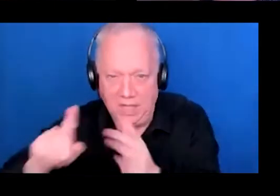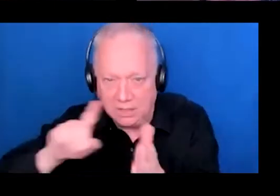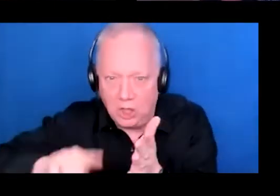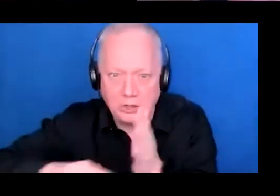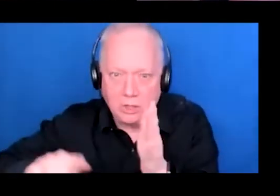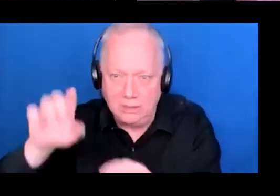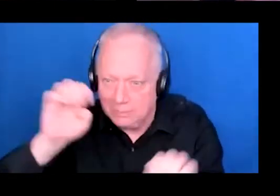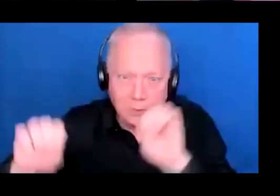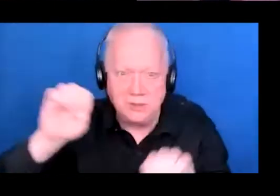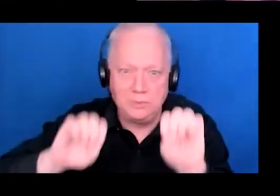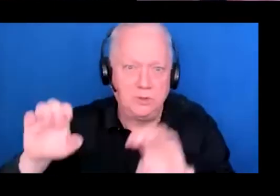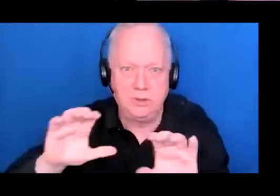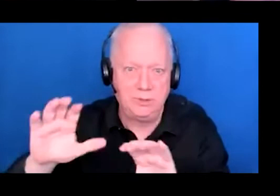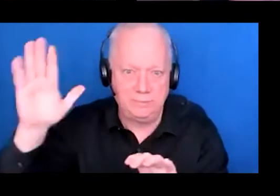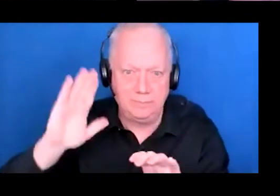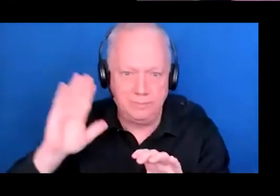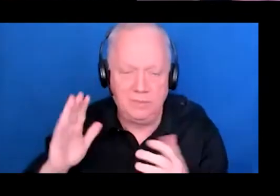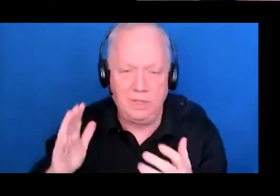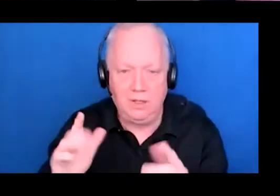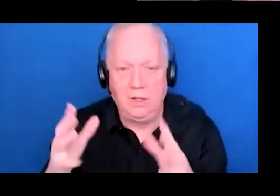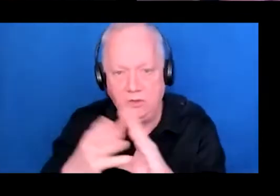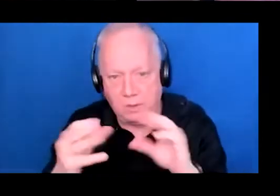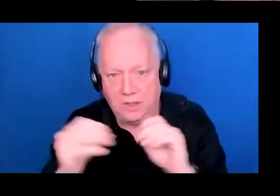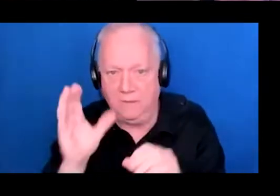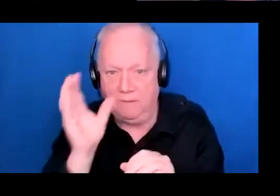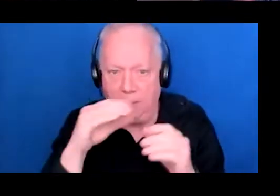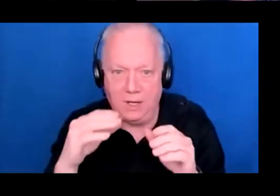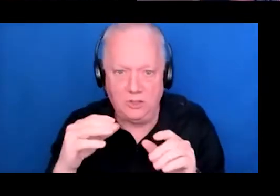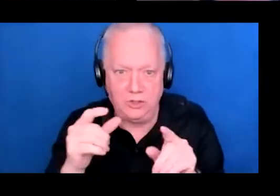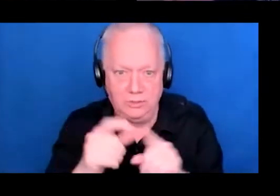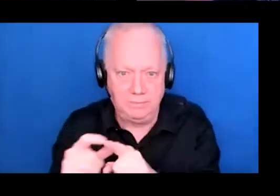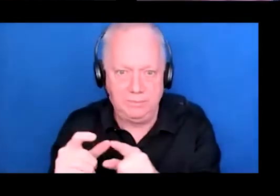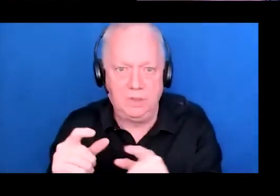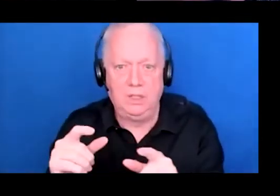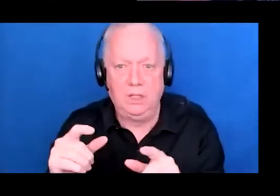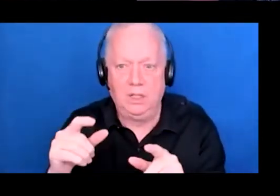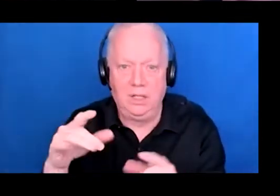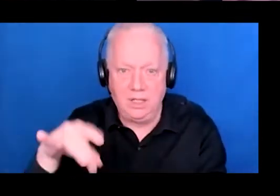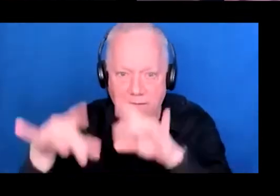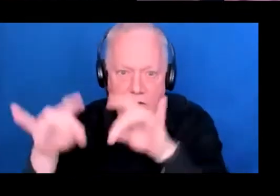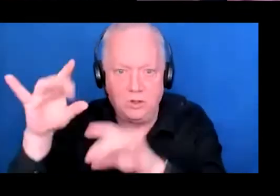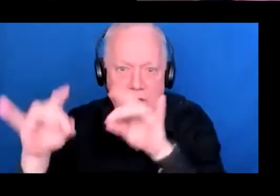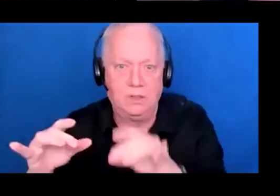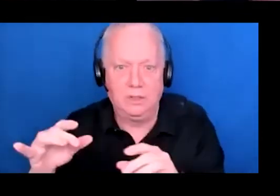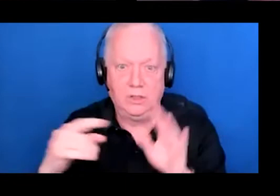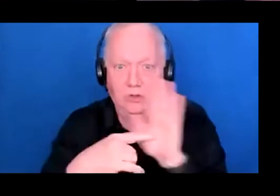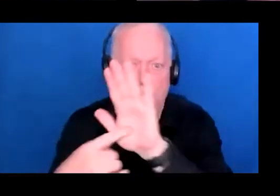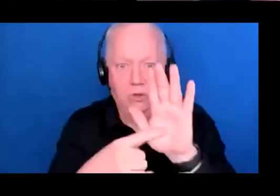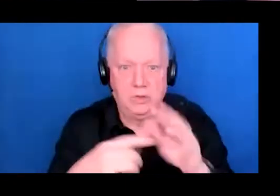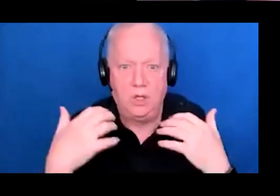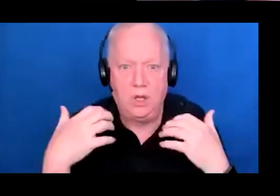and the experiments that he was doing and talk about the phenomenology that he uncovered and shows to the